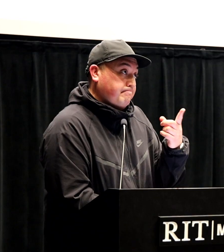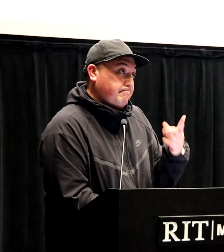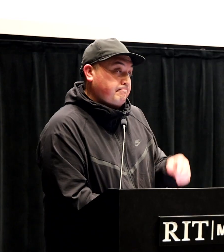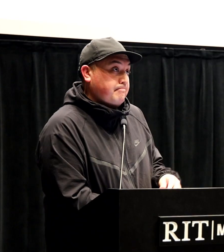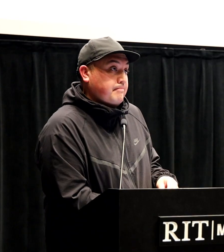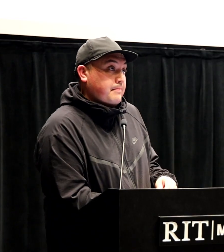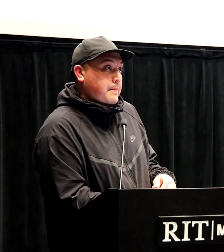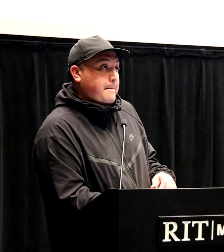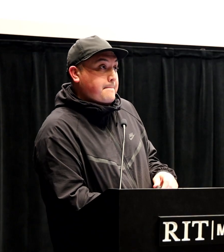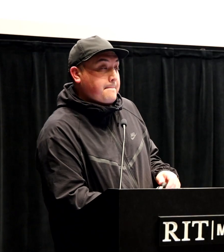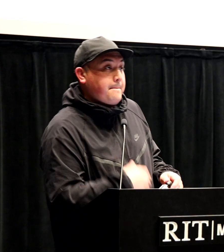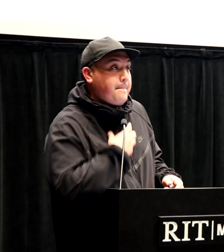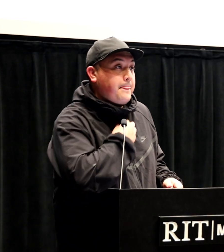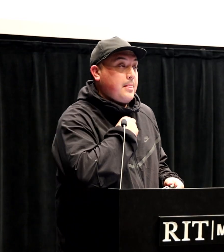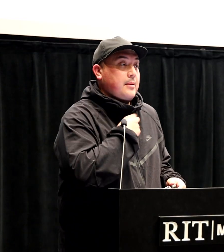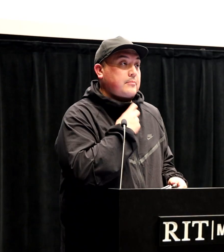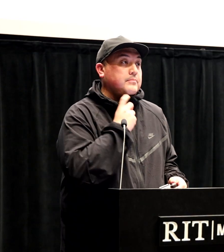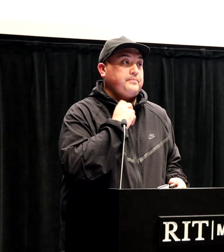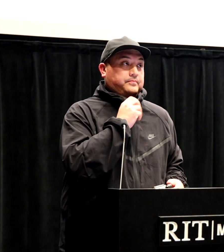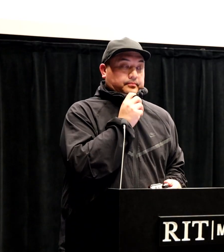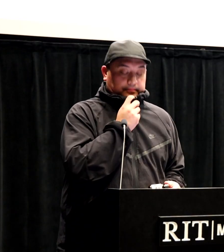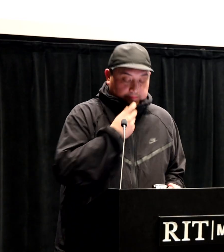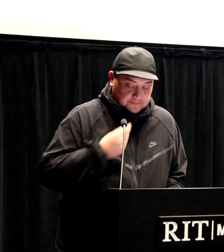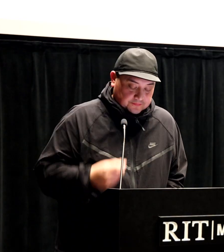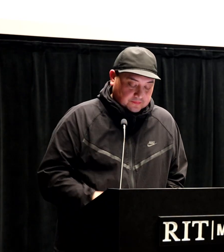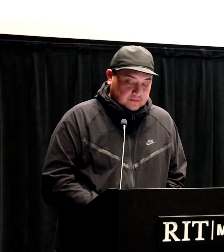There's another question. Let's go with the mask here.